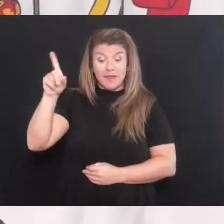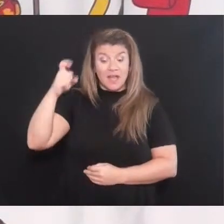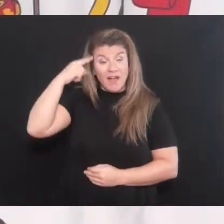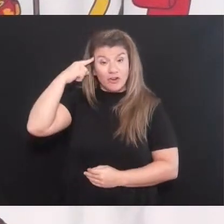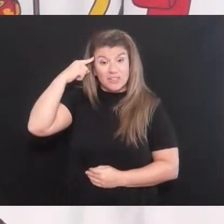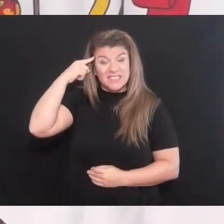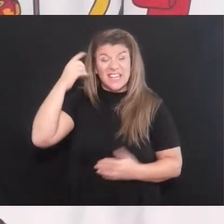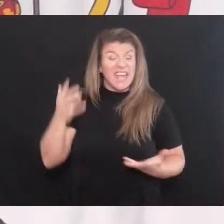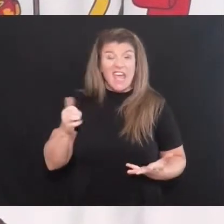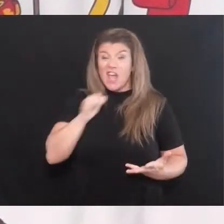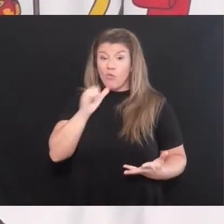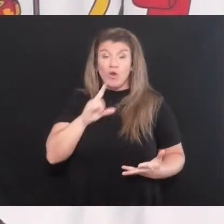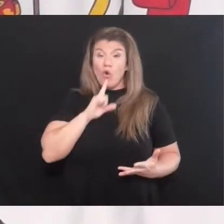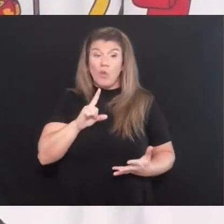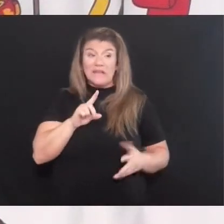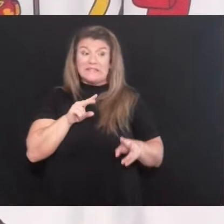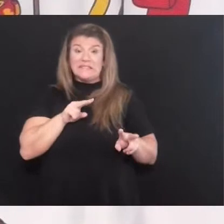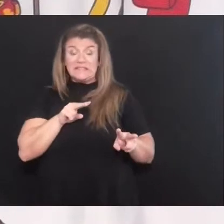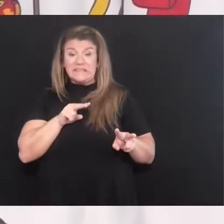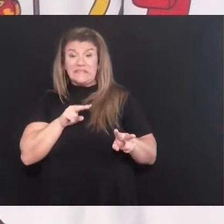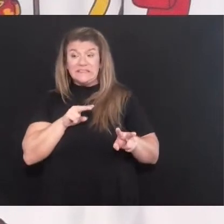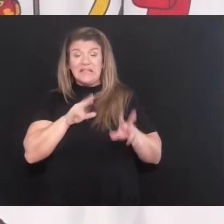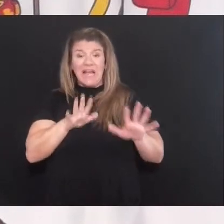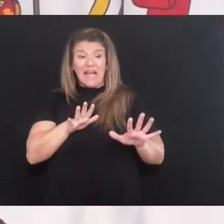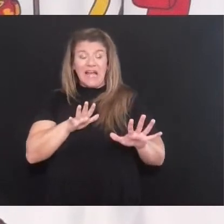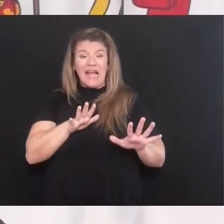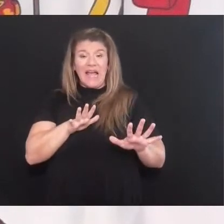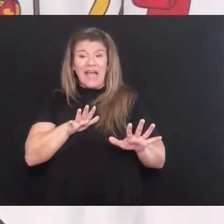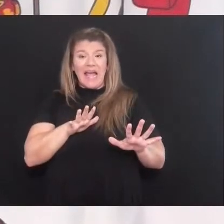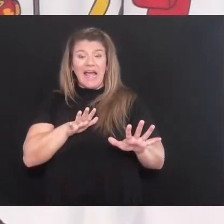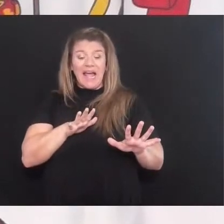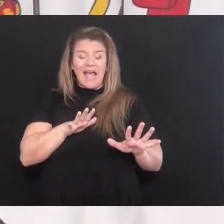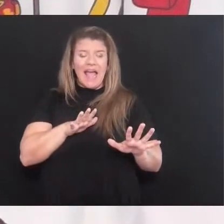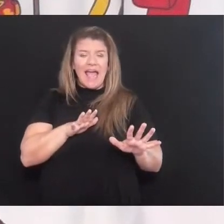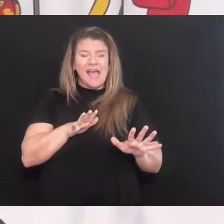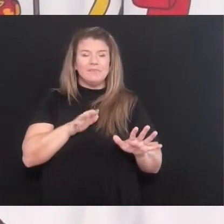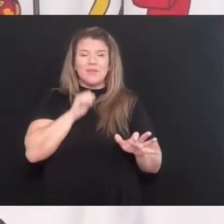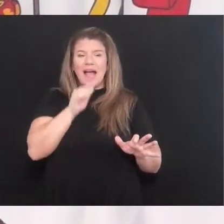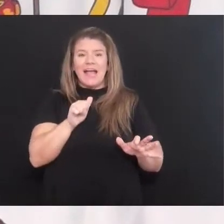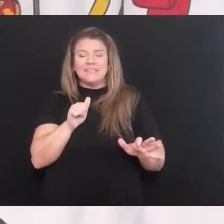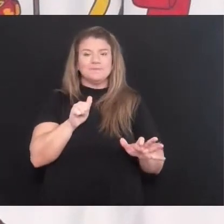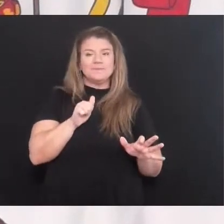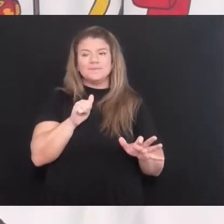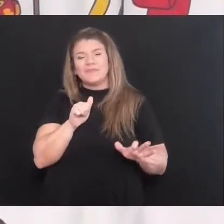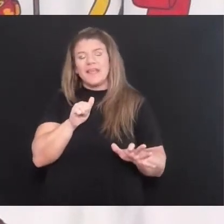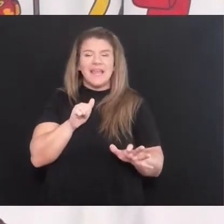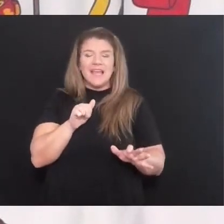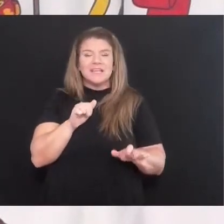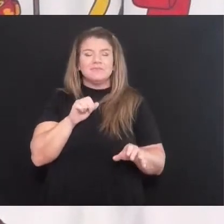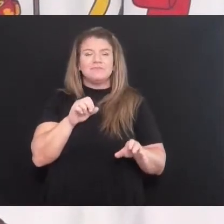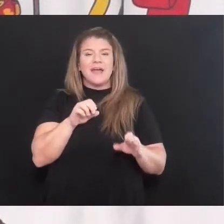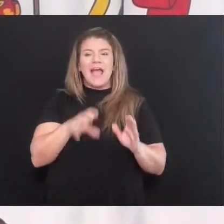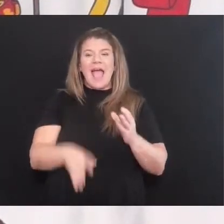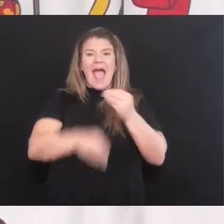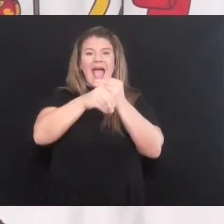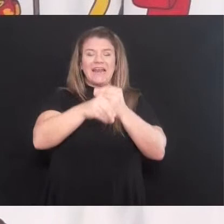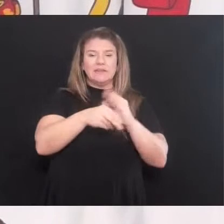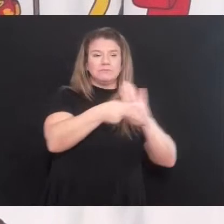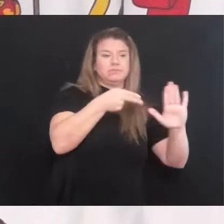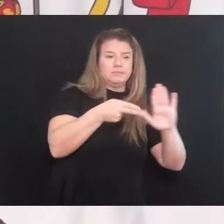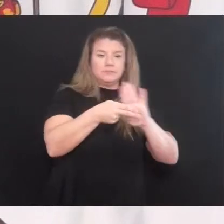if we don't really watch out and, you know, and quit putting qualifiers per se with people, you know, being